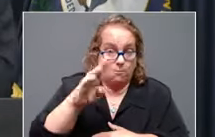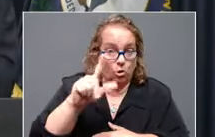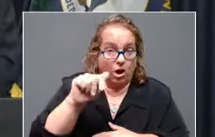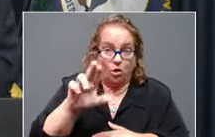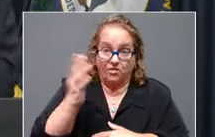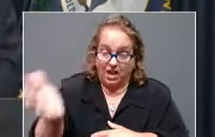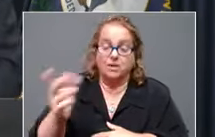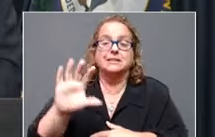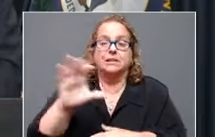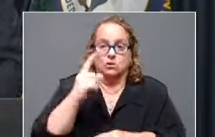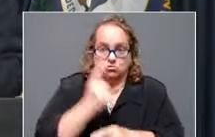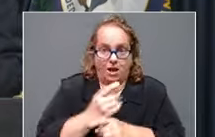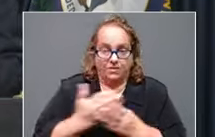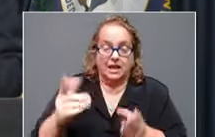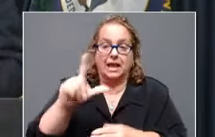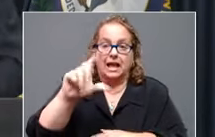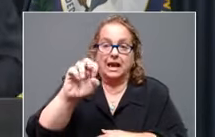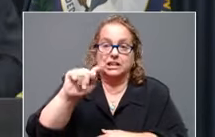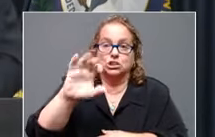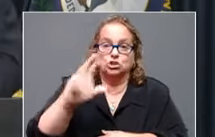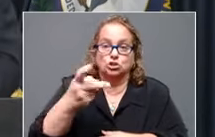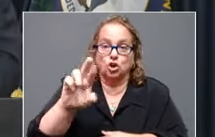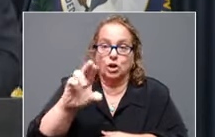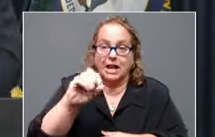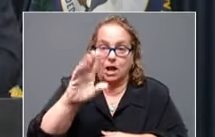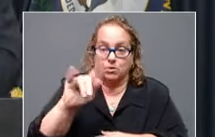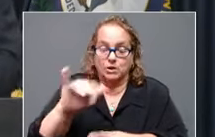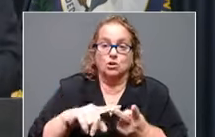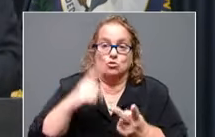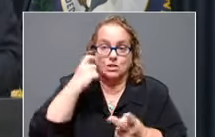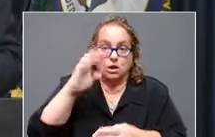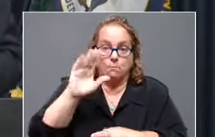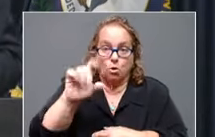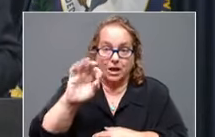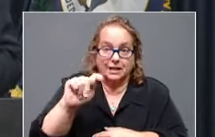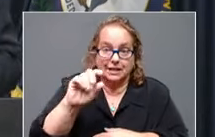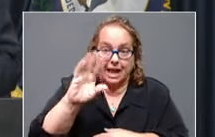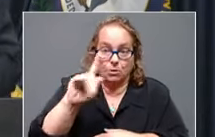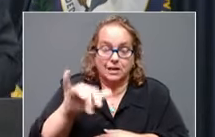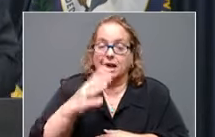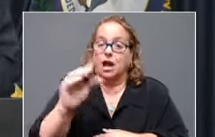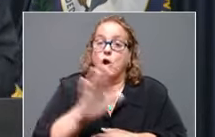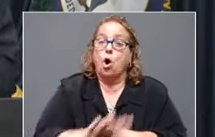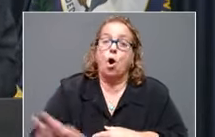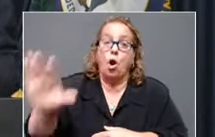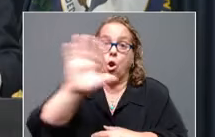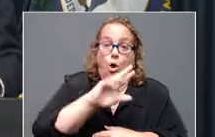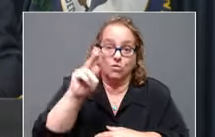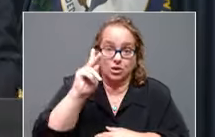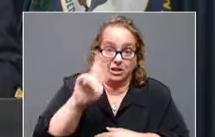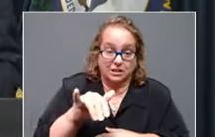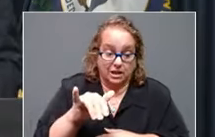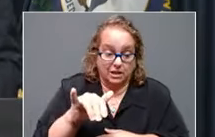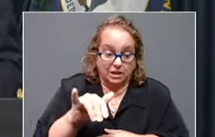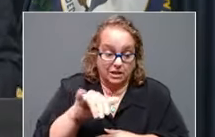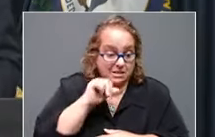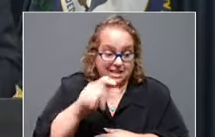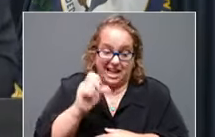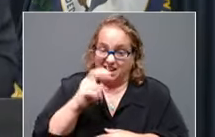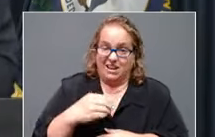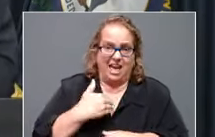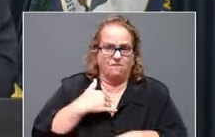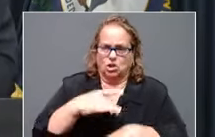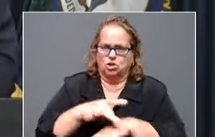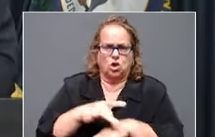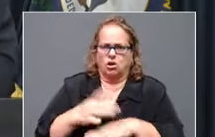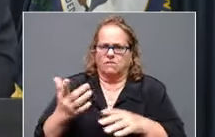doing what's right. But we are to the point where we cannot allow our